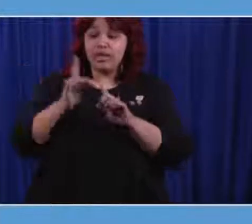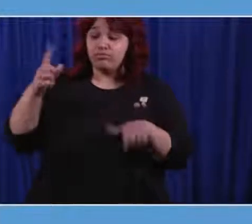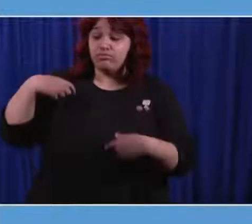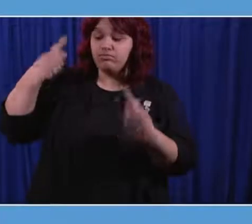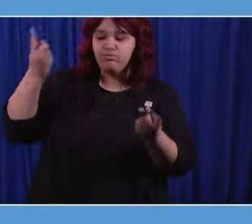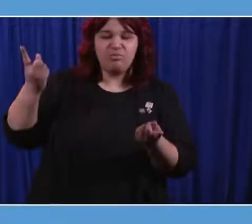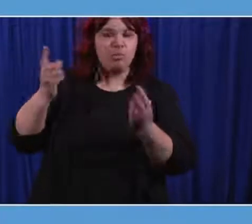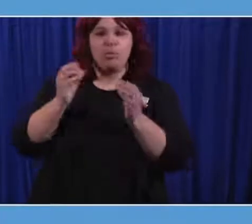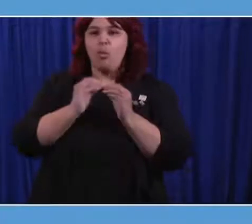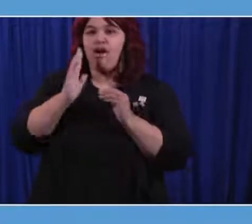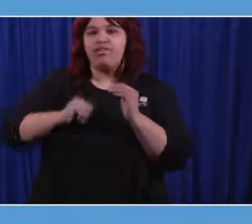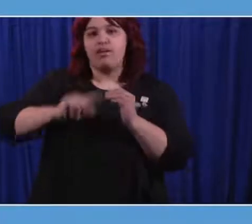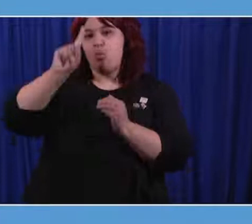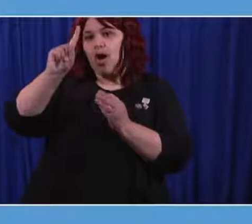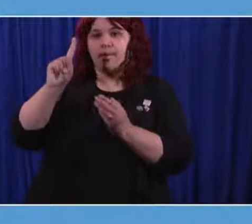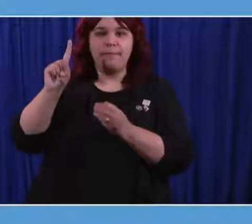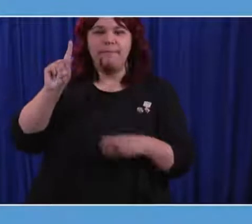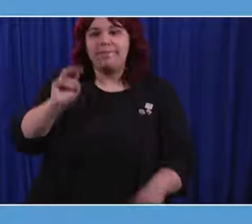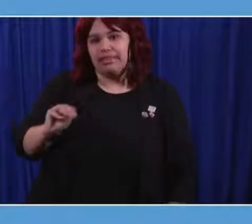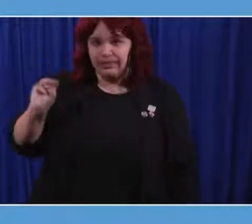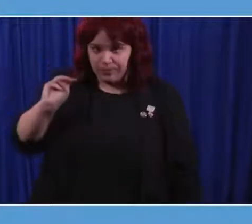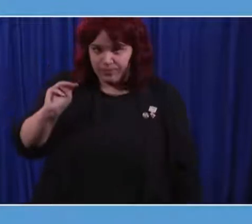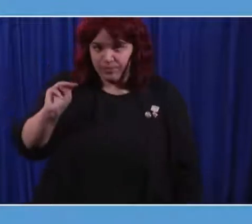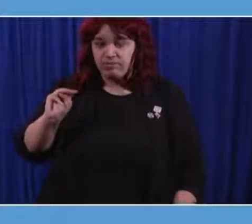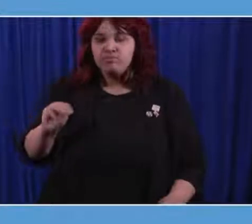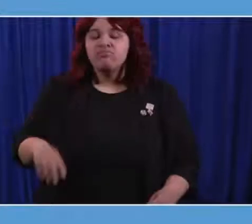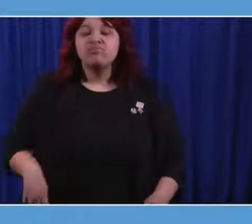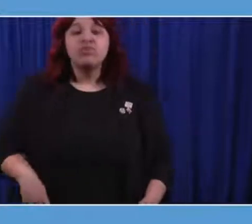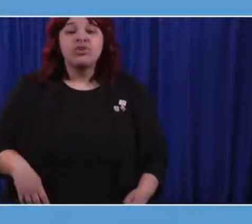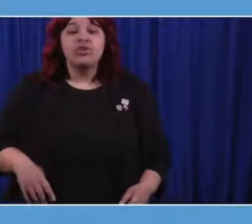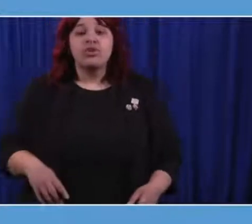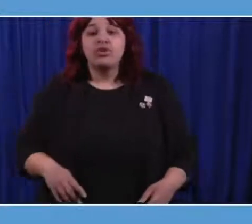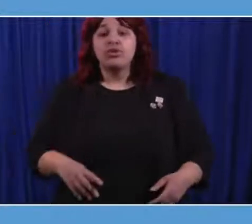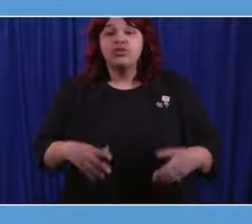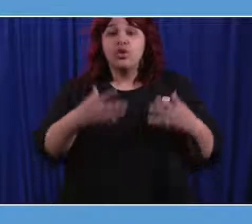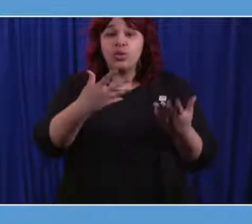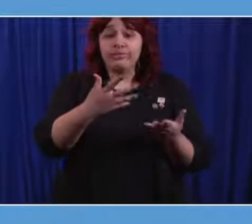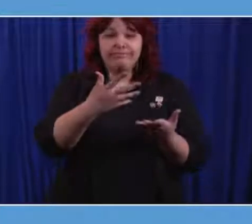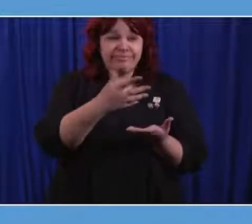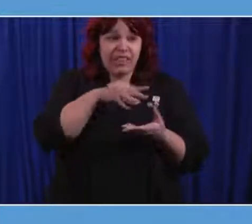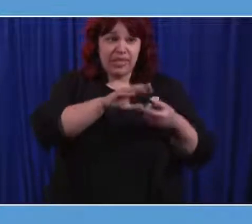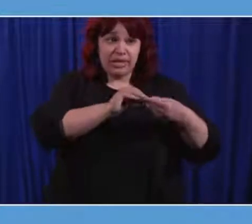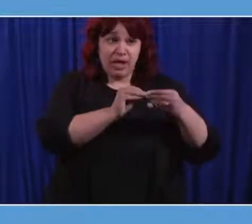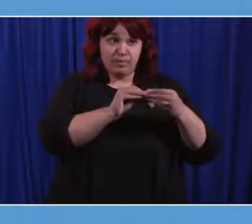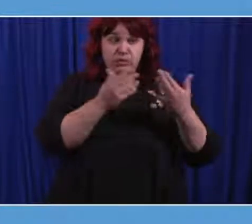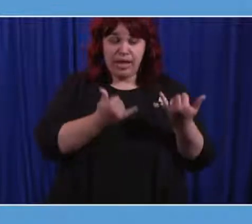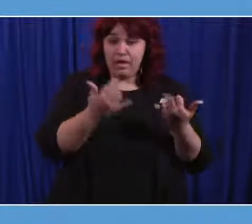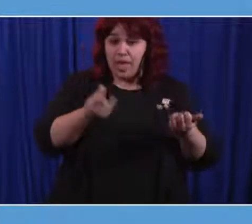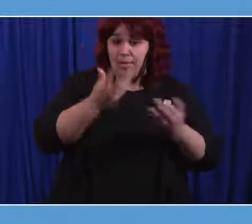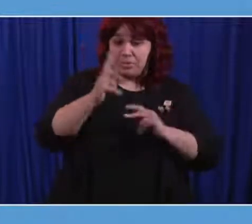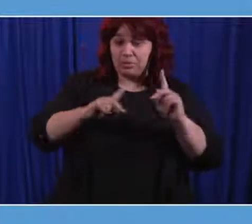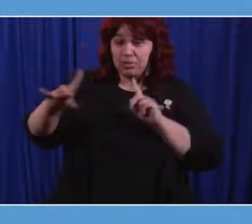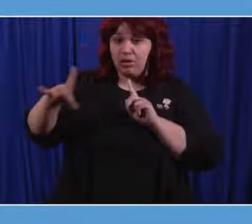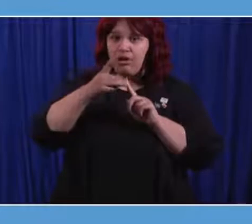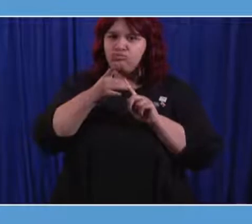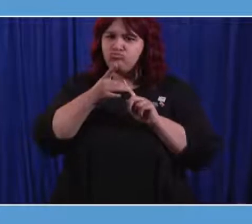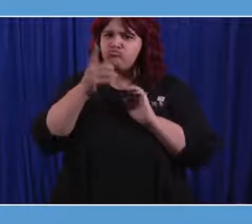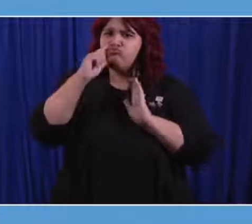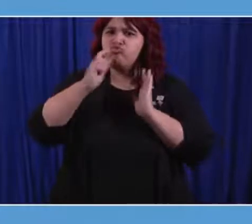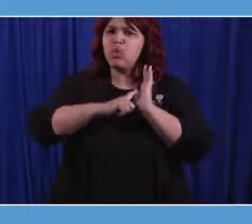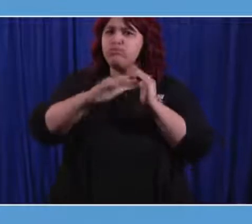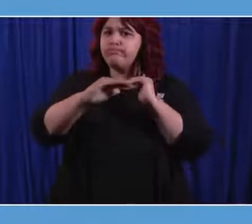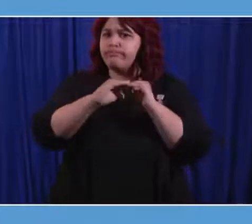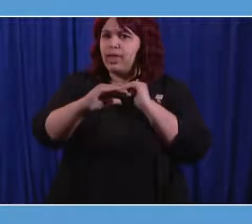cases, what we're starting to see is what I would describe as a plateau of cases. They were going down for